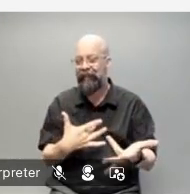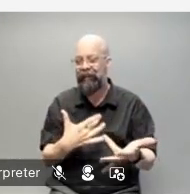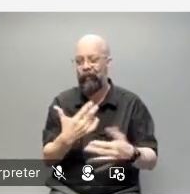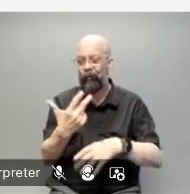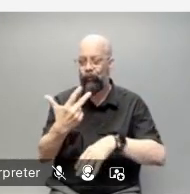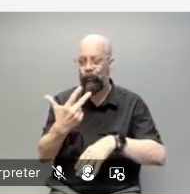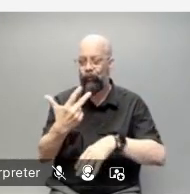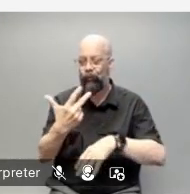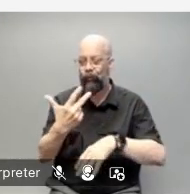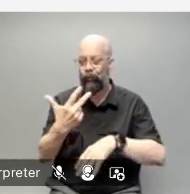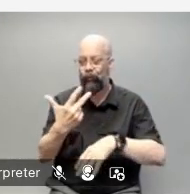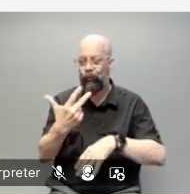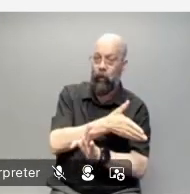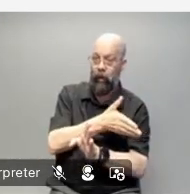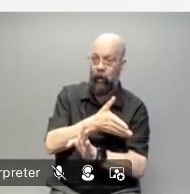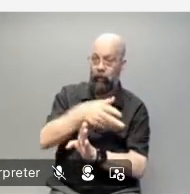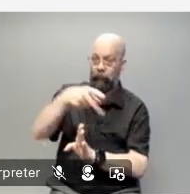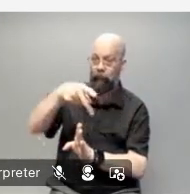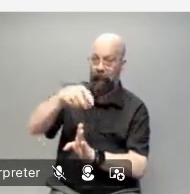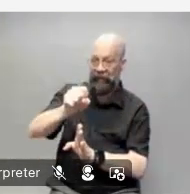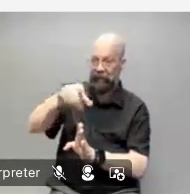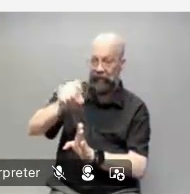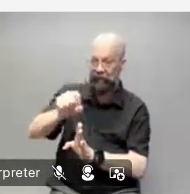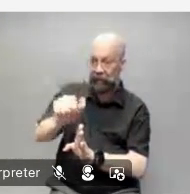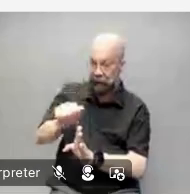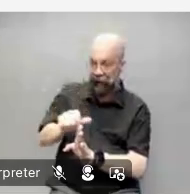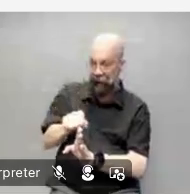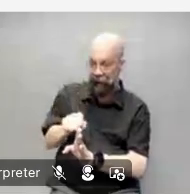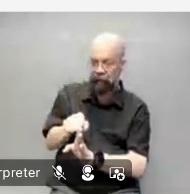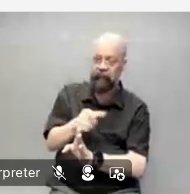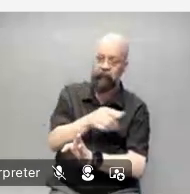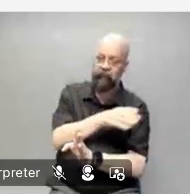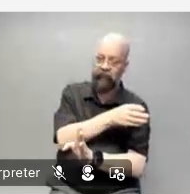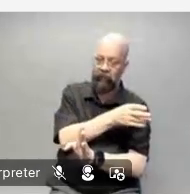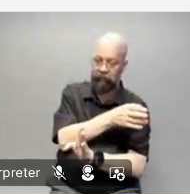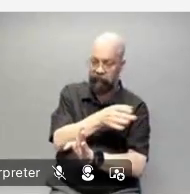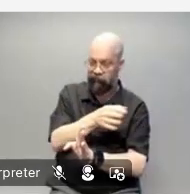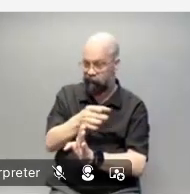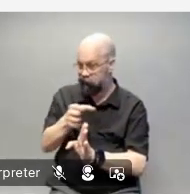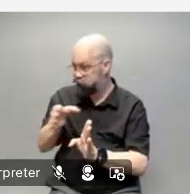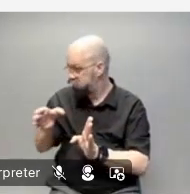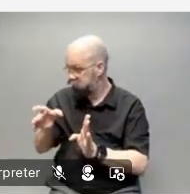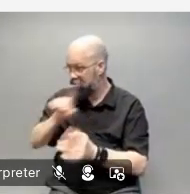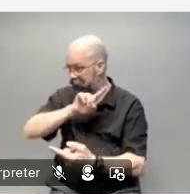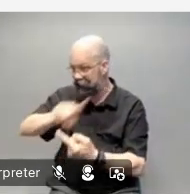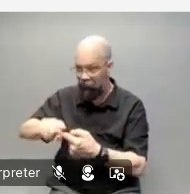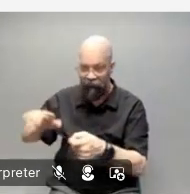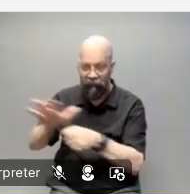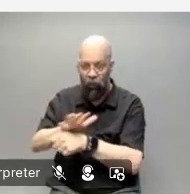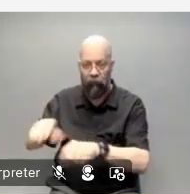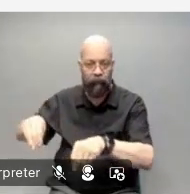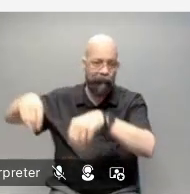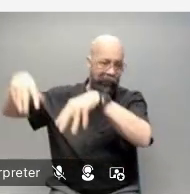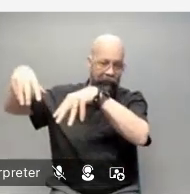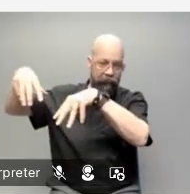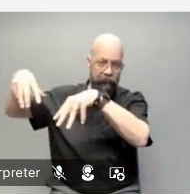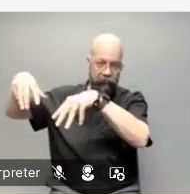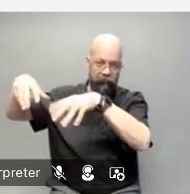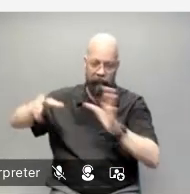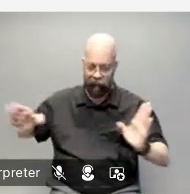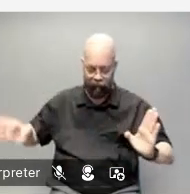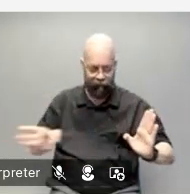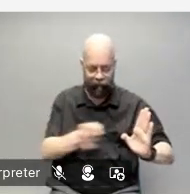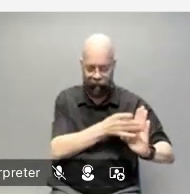before a potential PSPS and continue through the restoration process. And to ensure that everybody stays informed